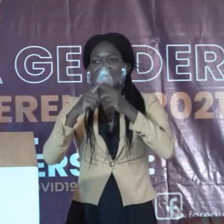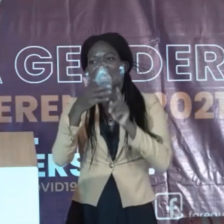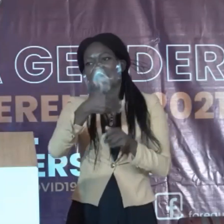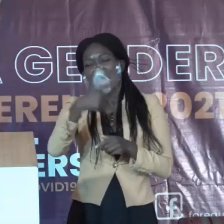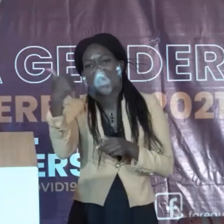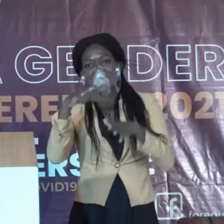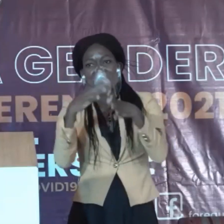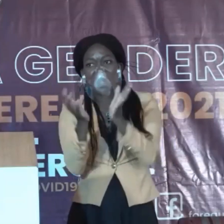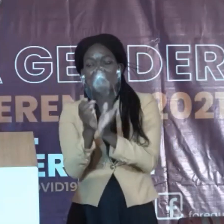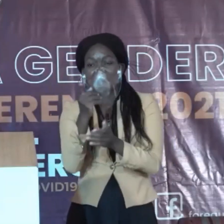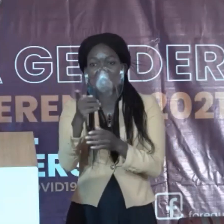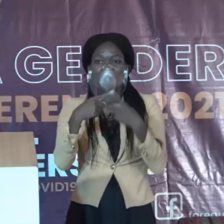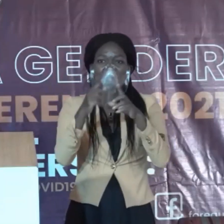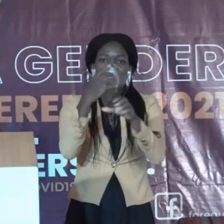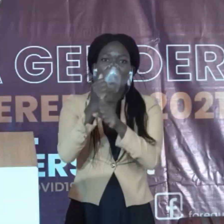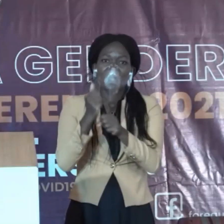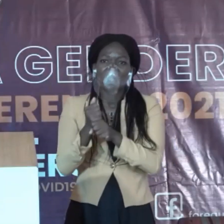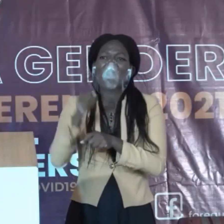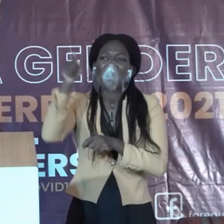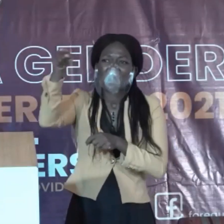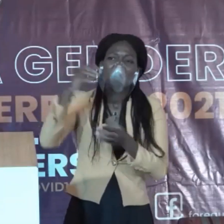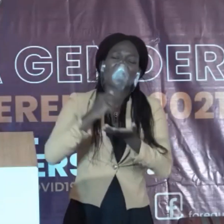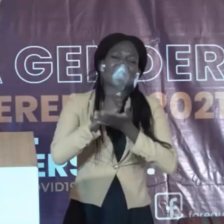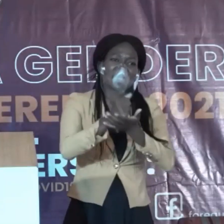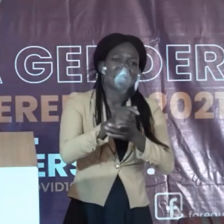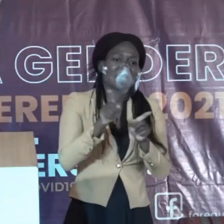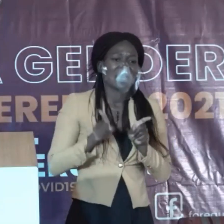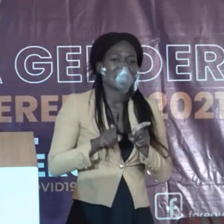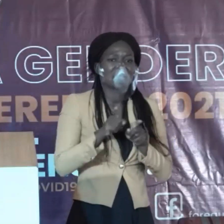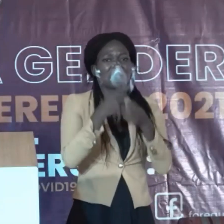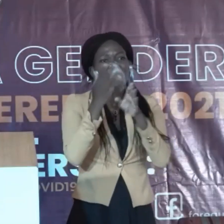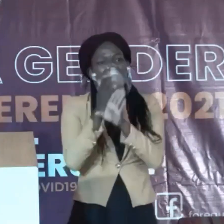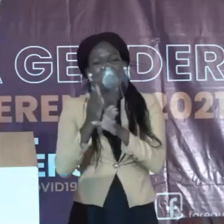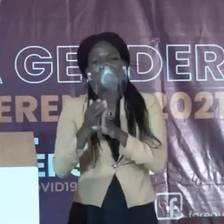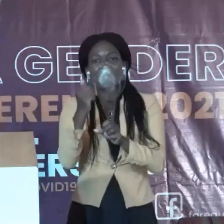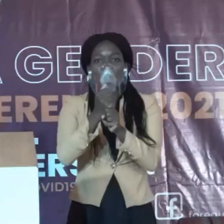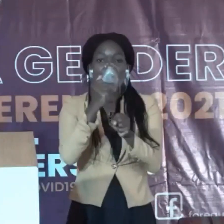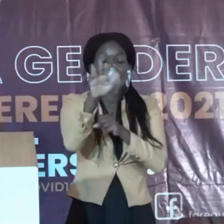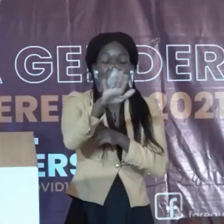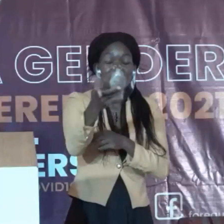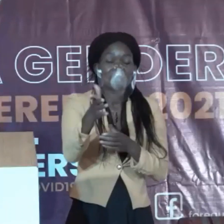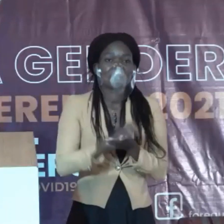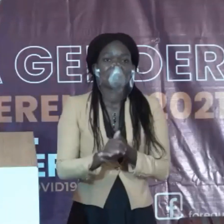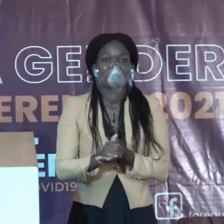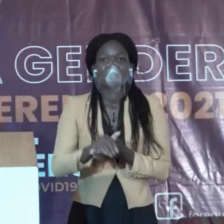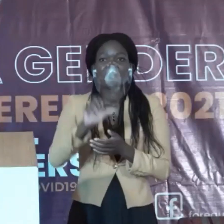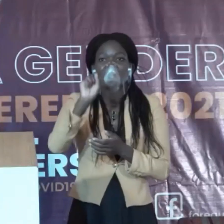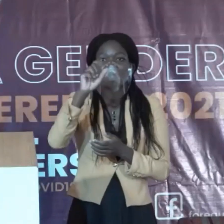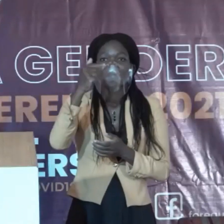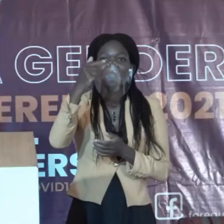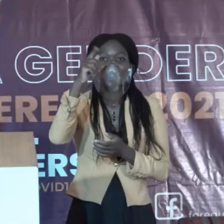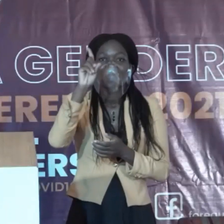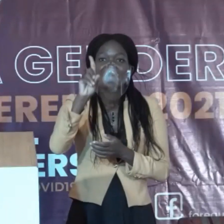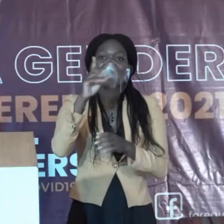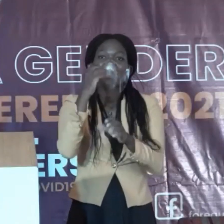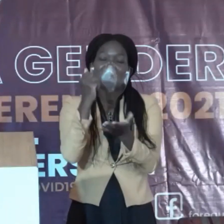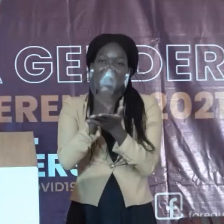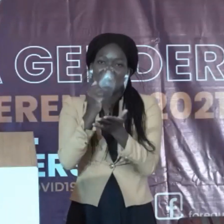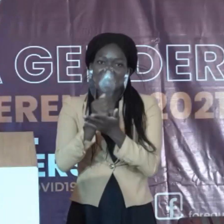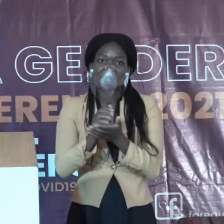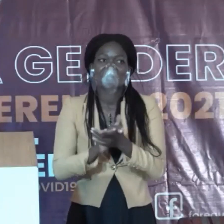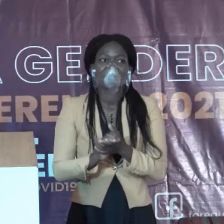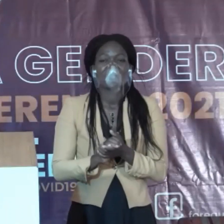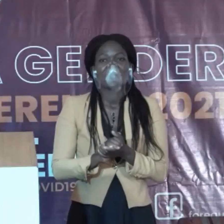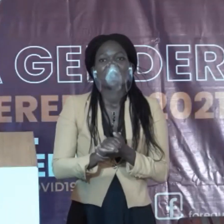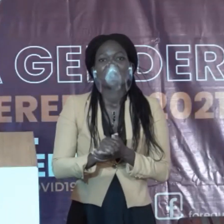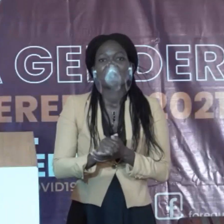hosted a contingent of girls in their respective workplaces. Standard Bank utilizes March 8 every